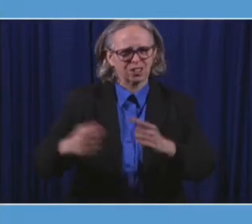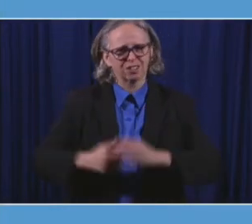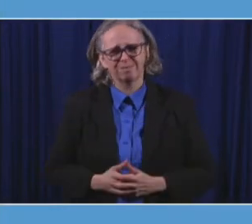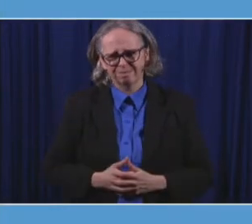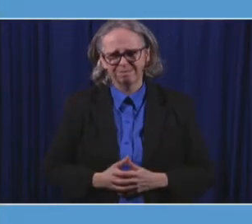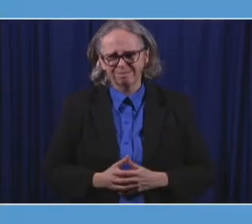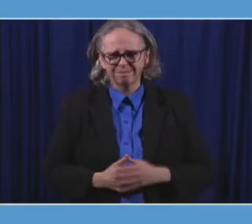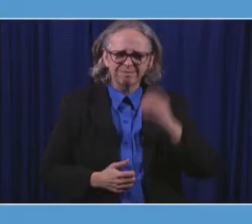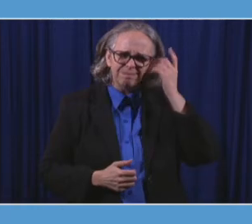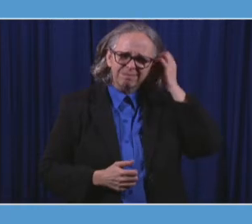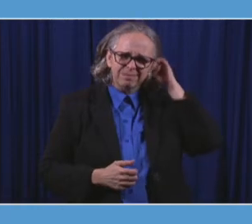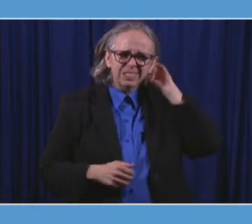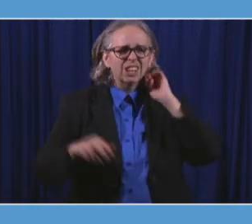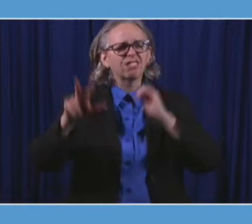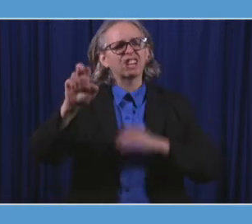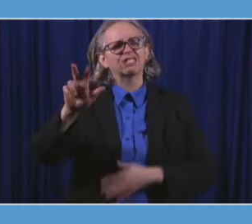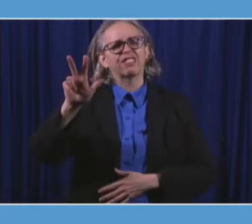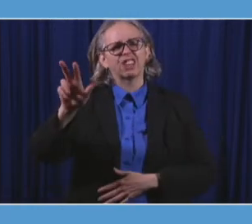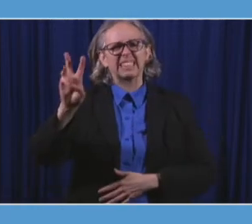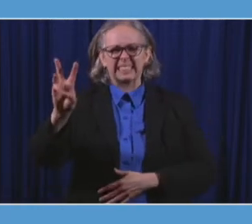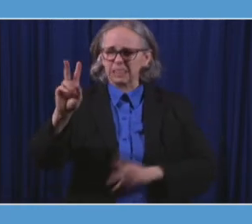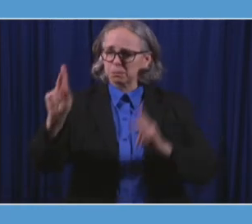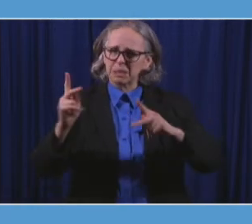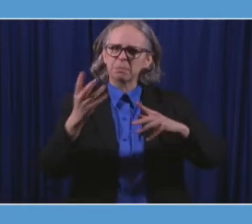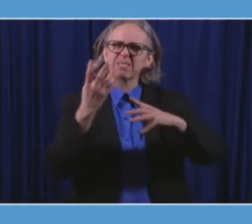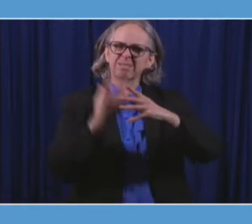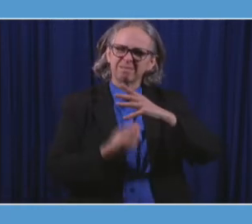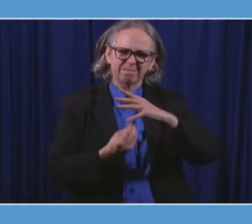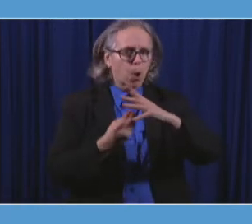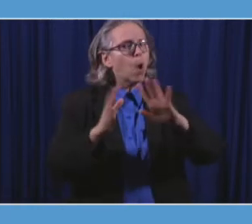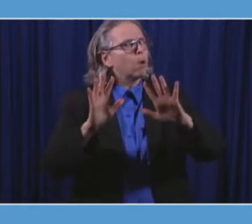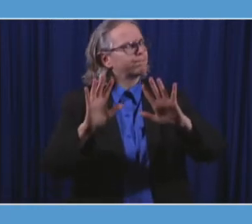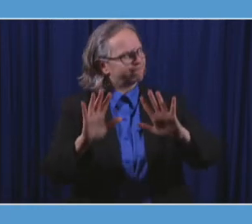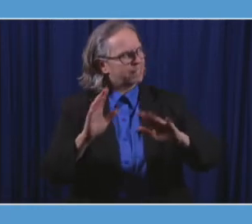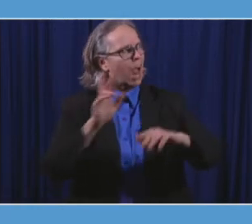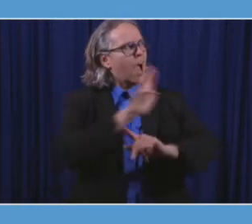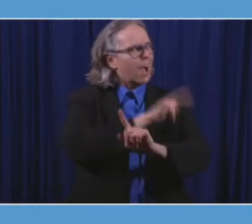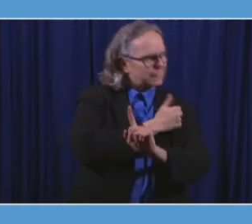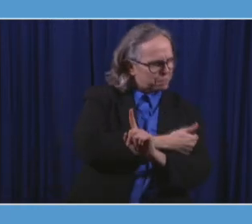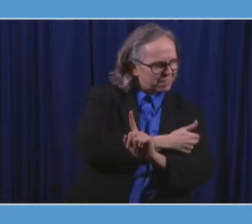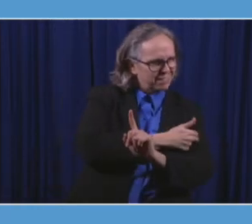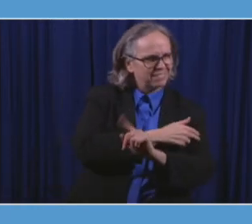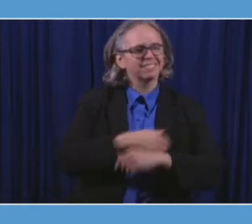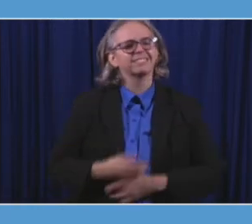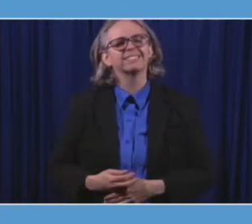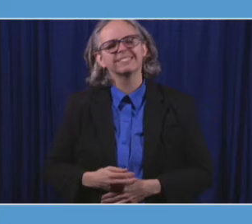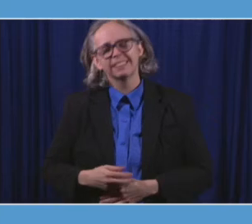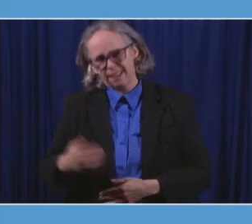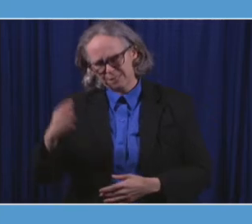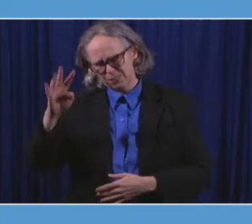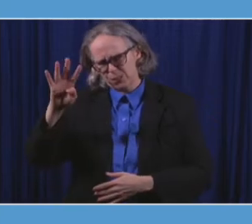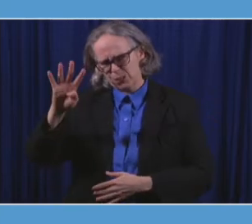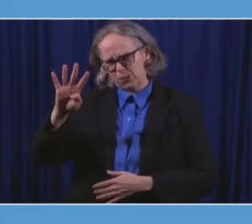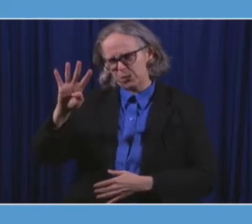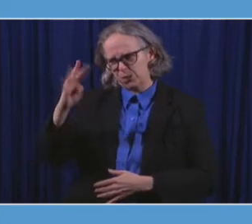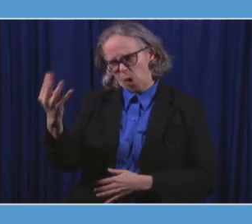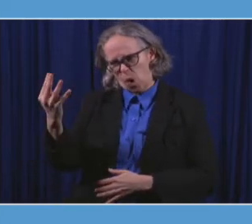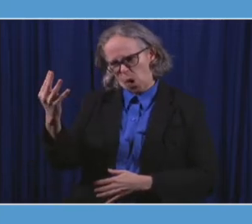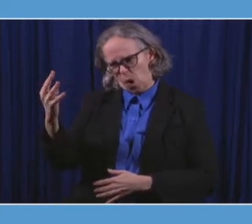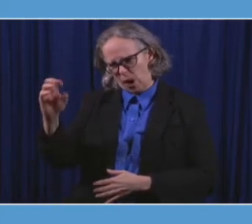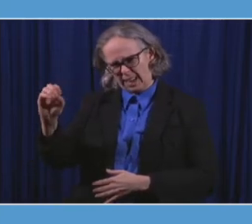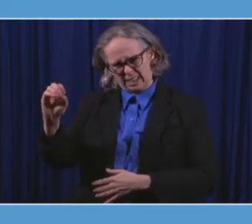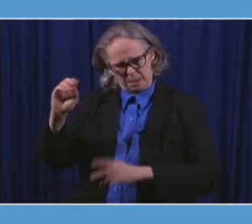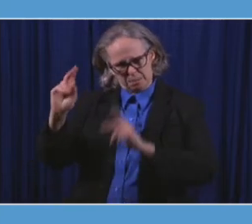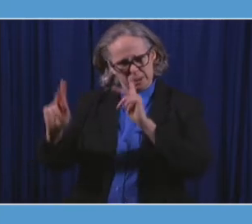new hospitalizations and 40 new ICU admissions reported in the last 24 hours. We've passed